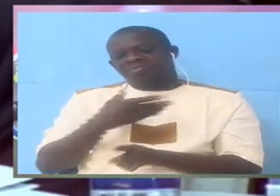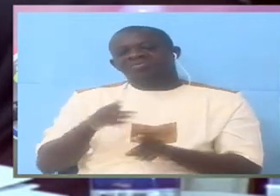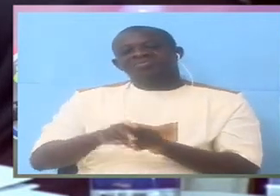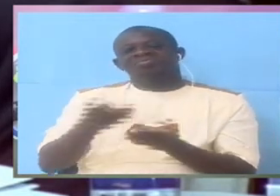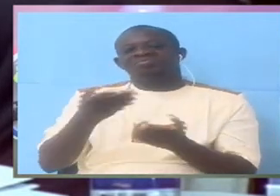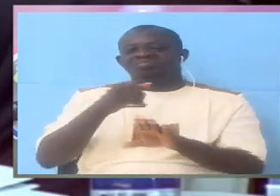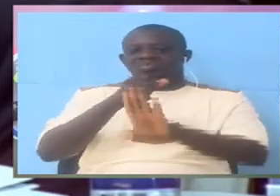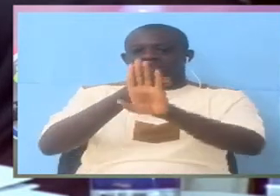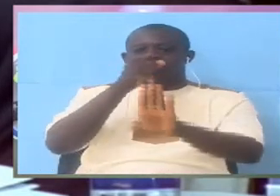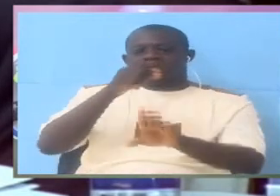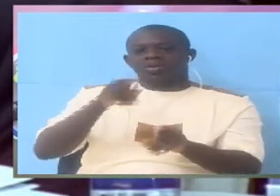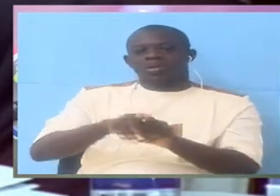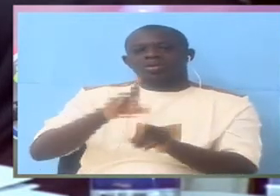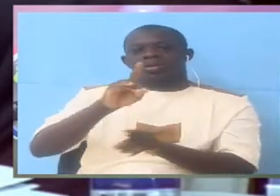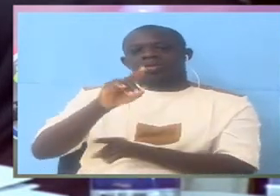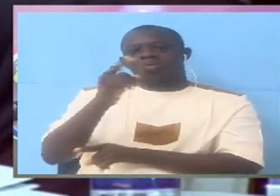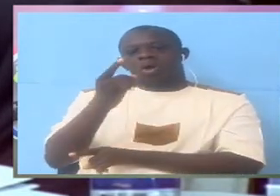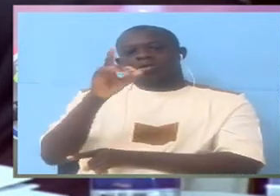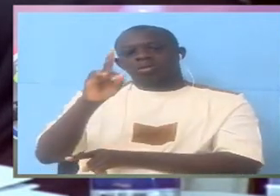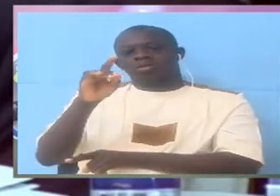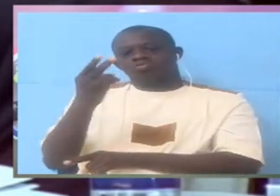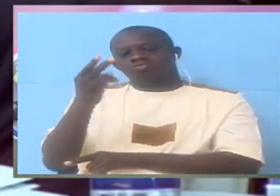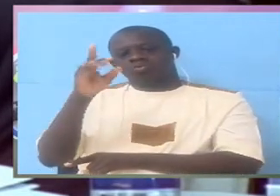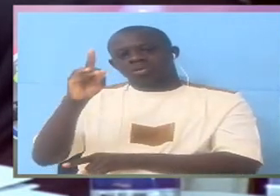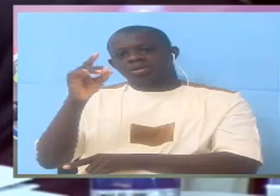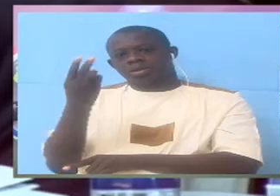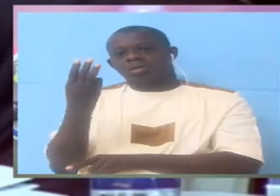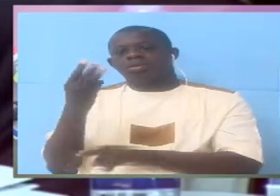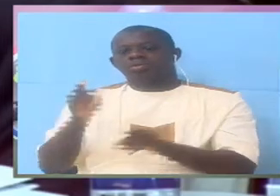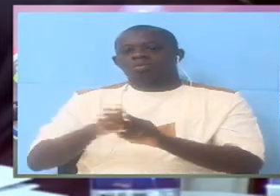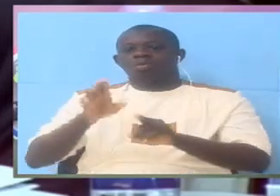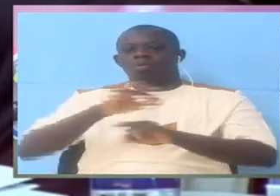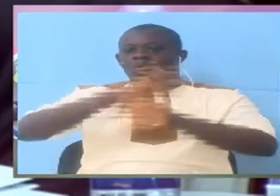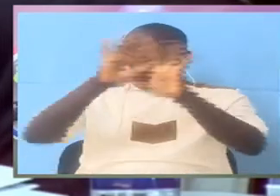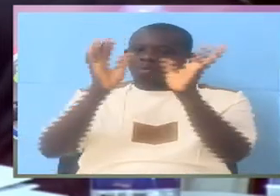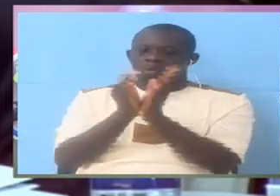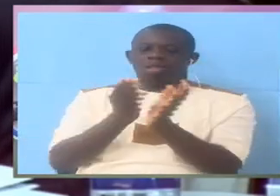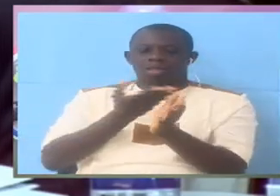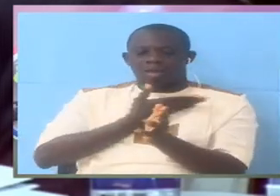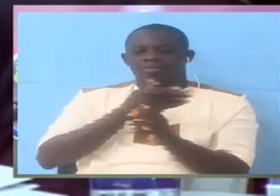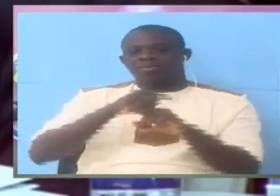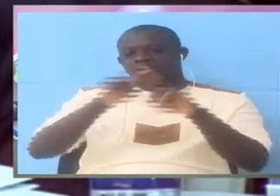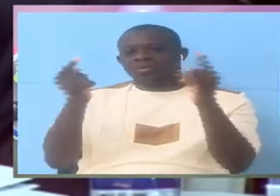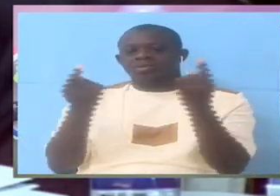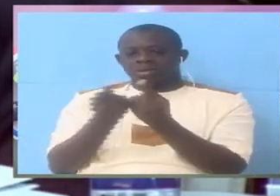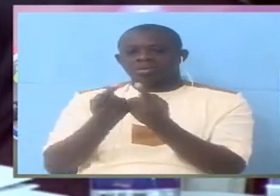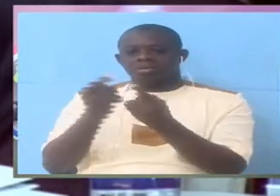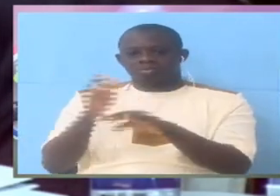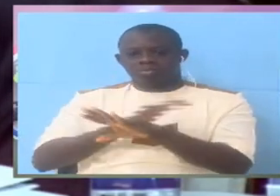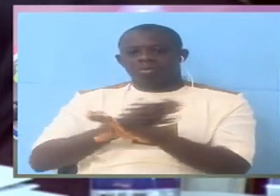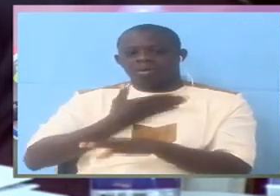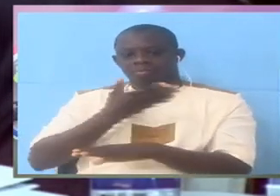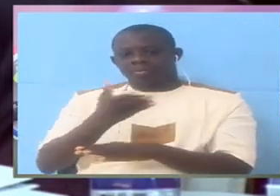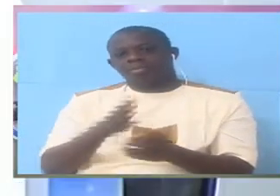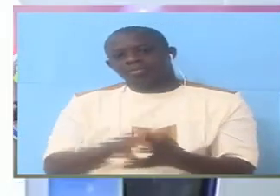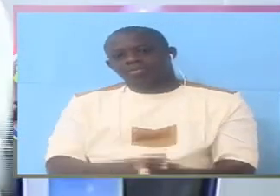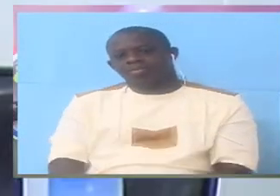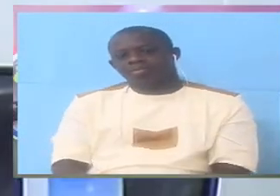counter-espionage, D1, D2, D3, you have all this, and D1, D2, and D3, sorry.